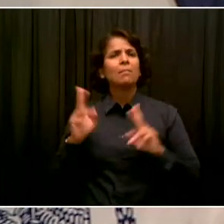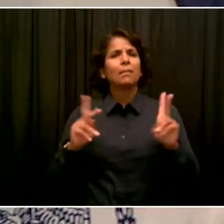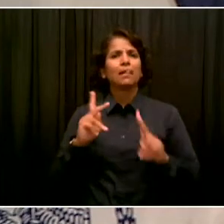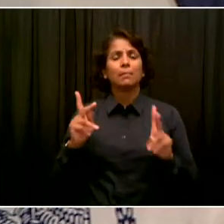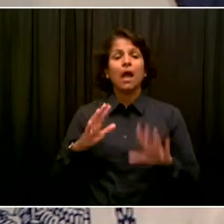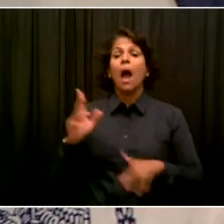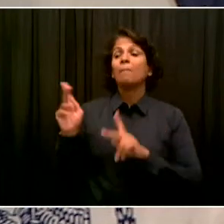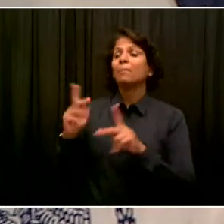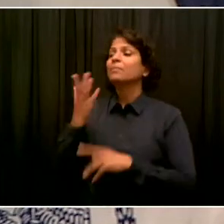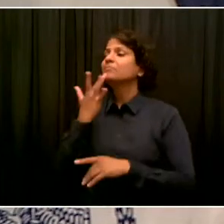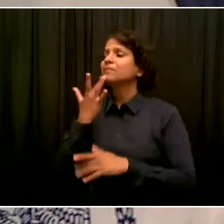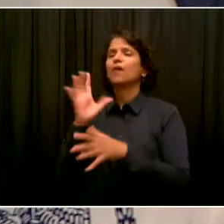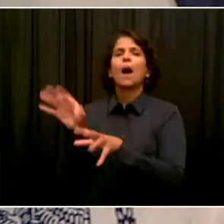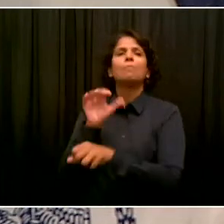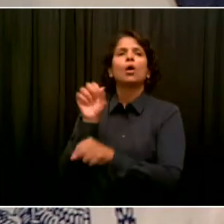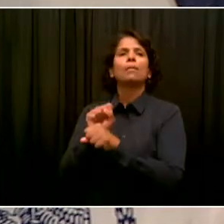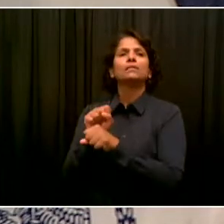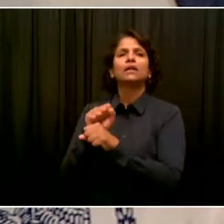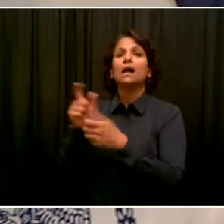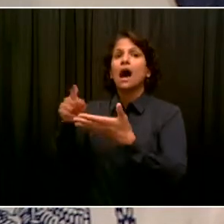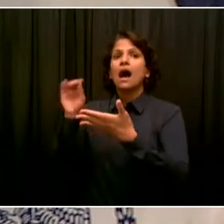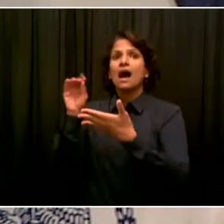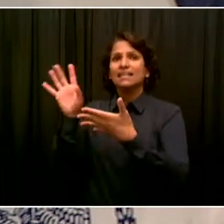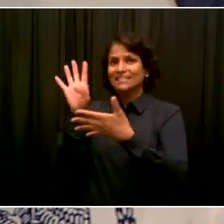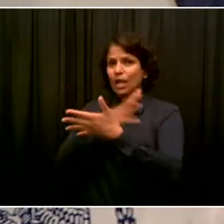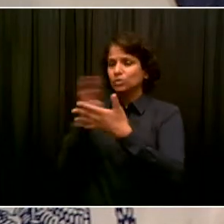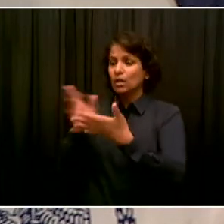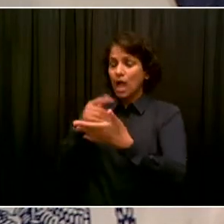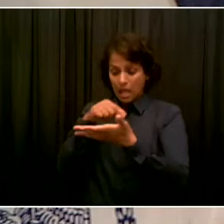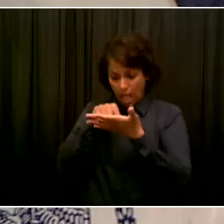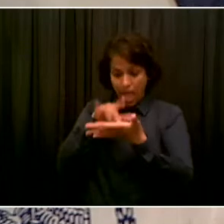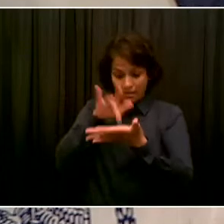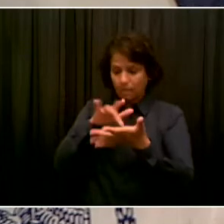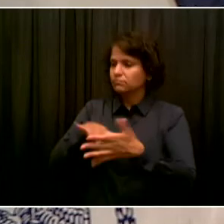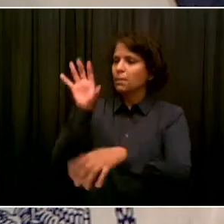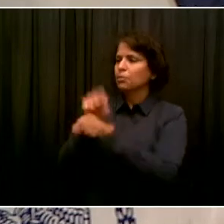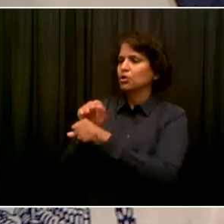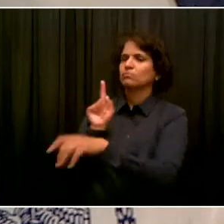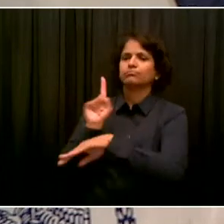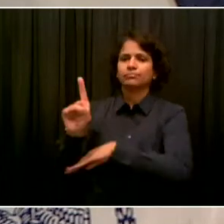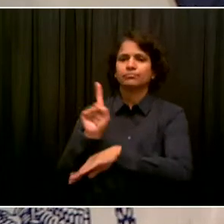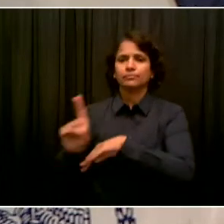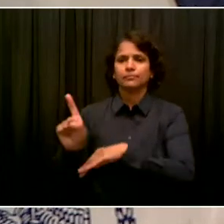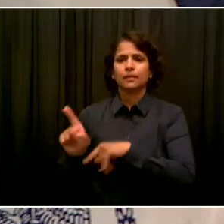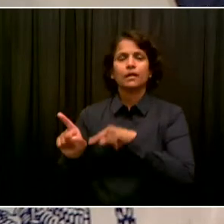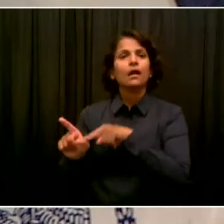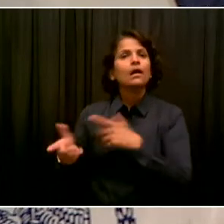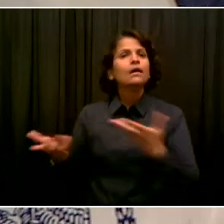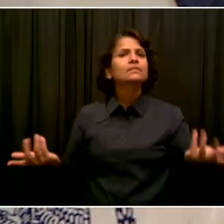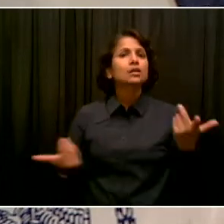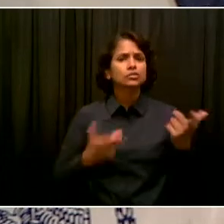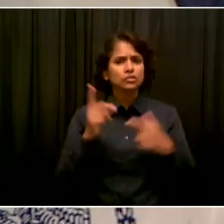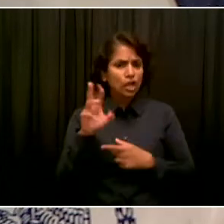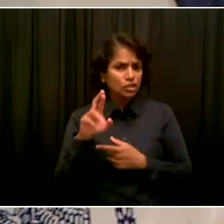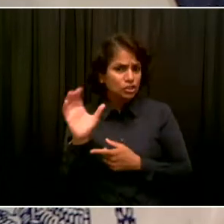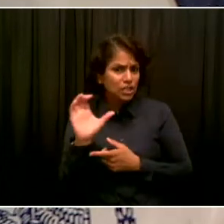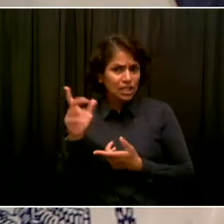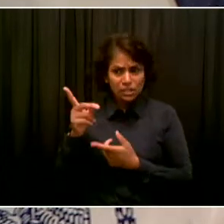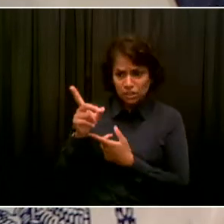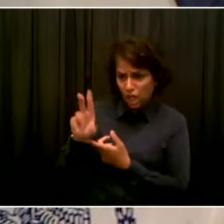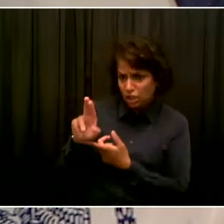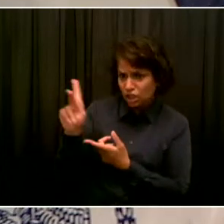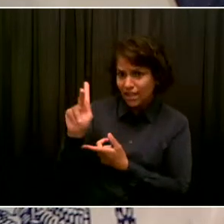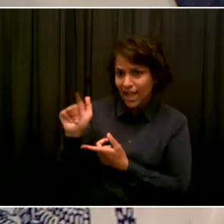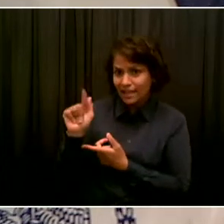But what's most important is we have capacity. So I want you to hear from Dr. Choksi and Dr. Katz about how they're going to manage the process, and particularly your question